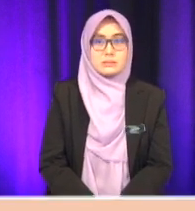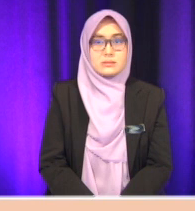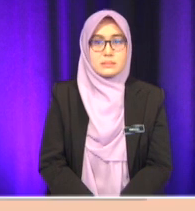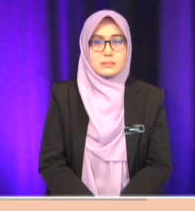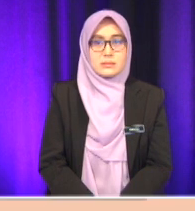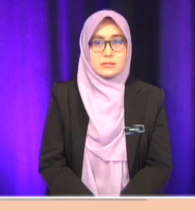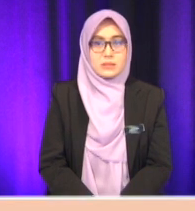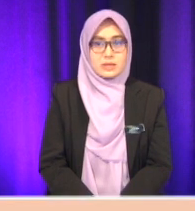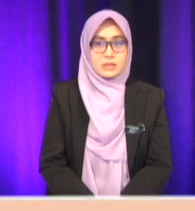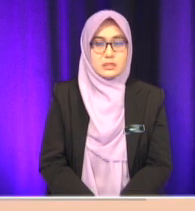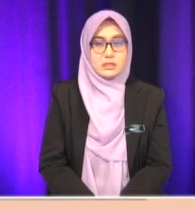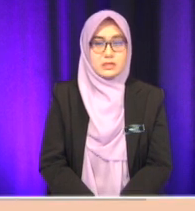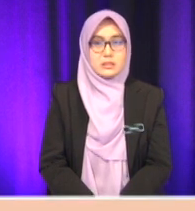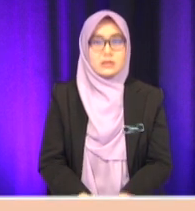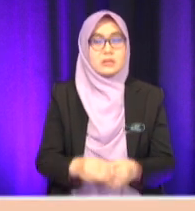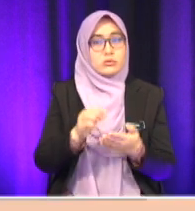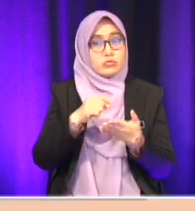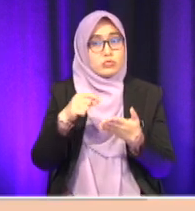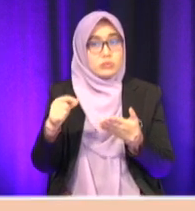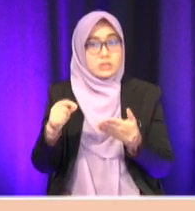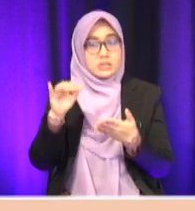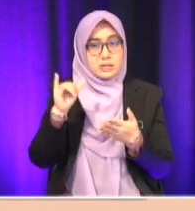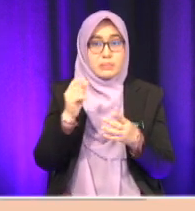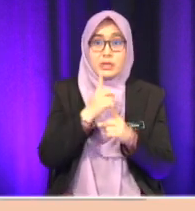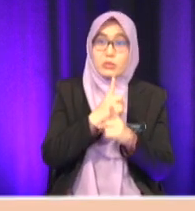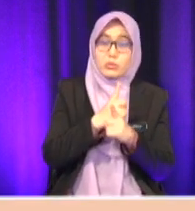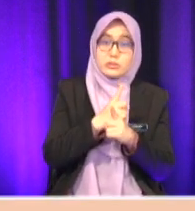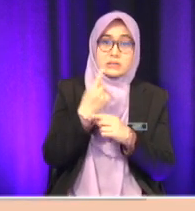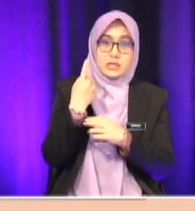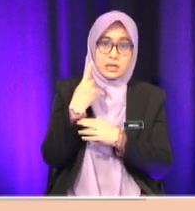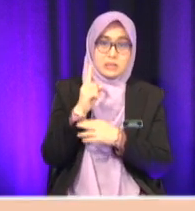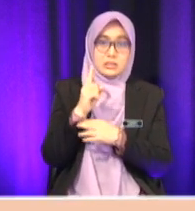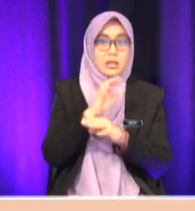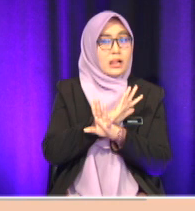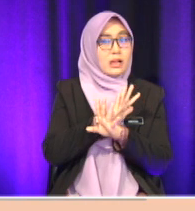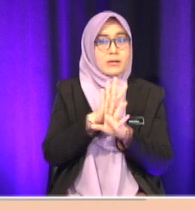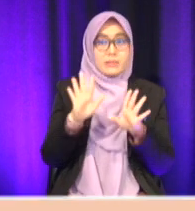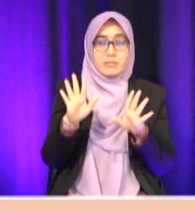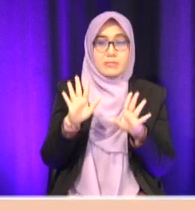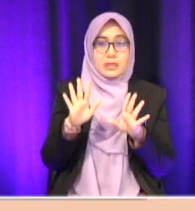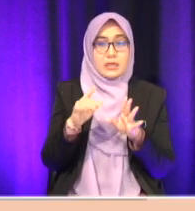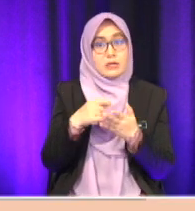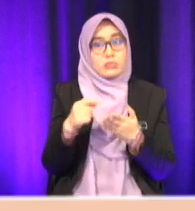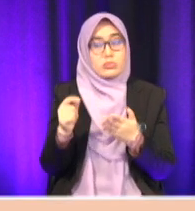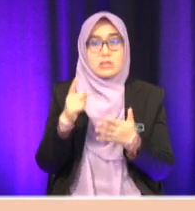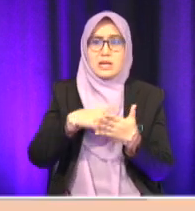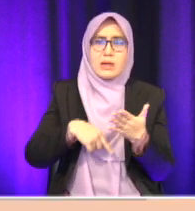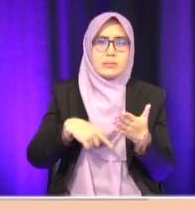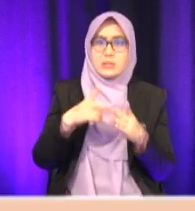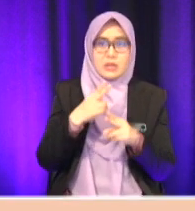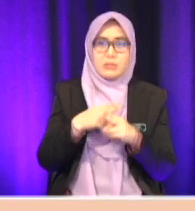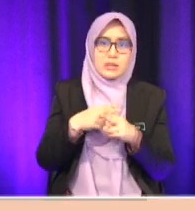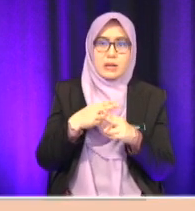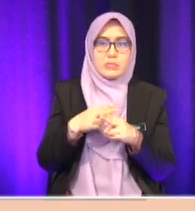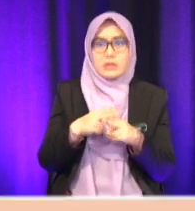one, alphabets. Okay. Don't ever mention whatever names that are given